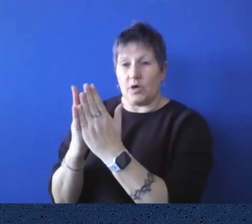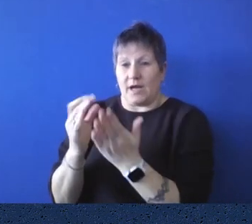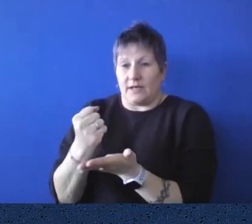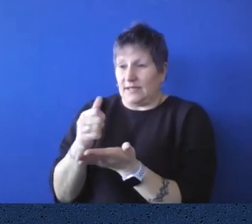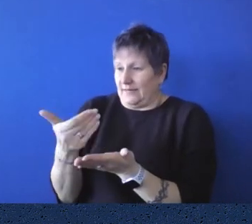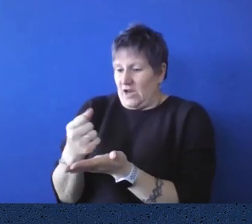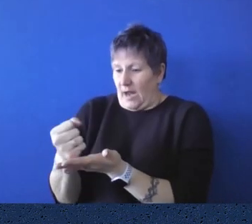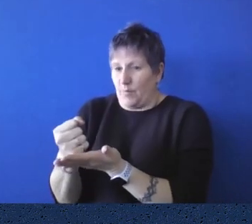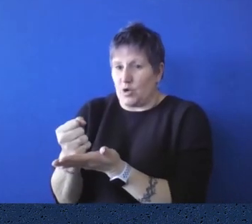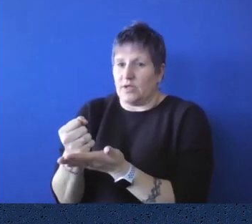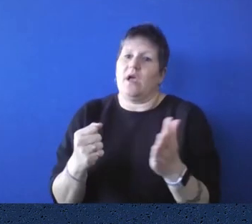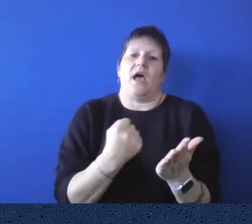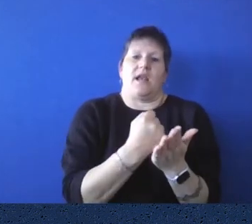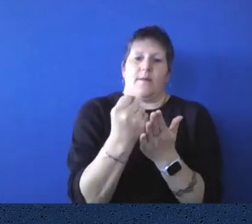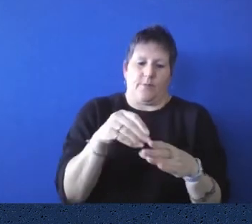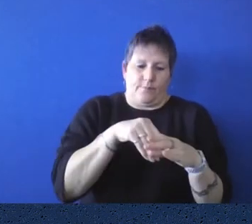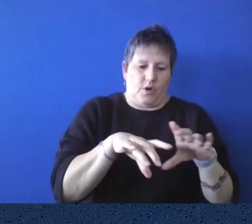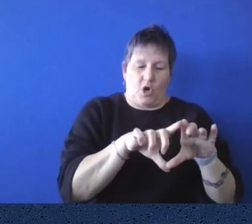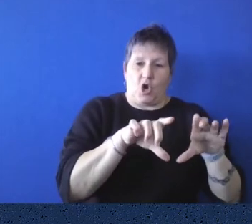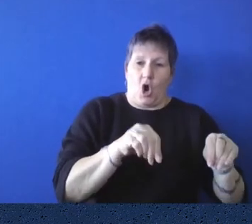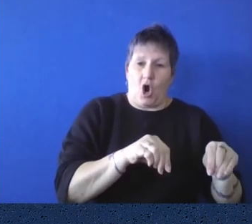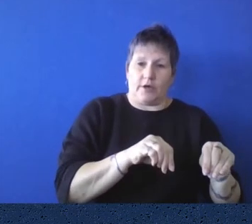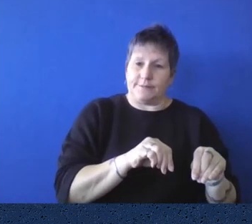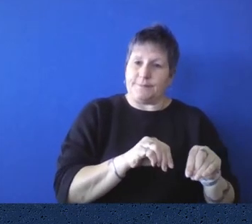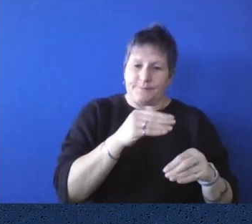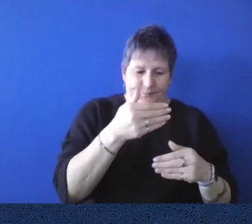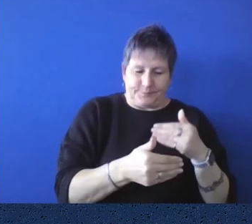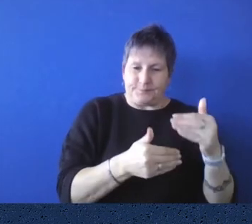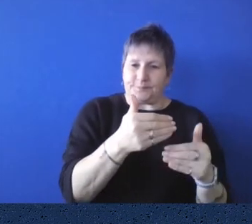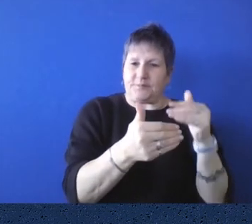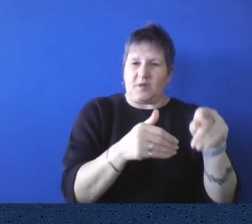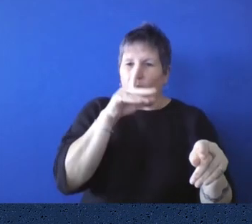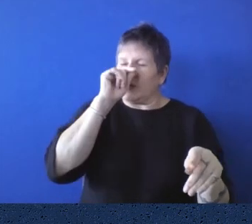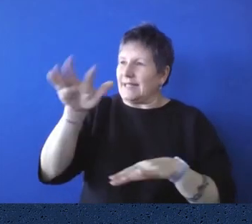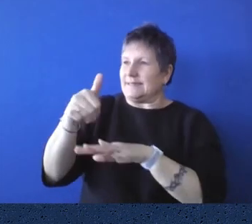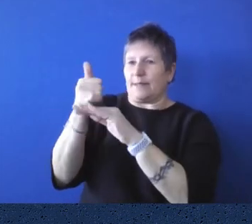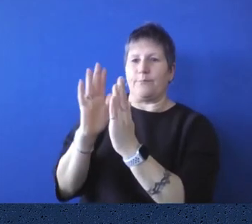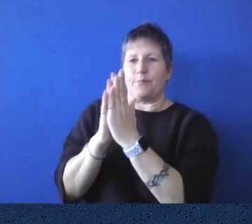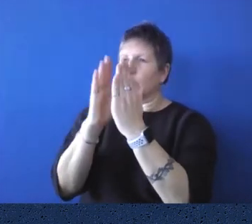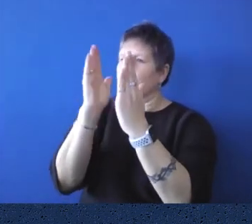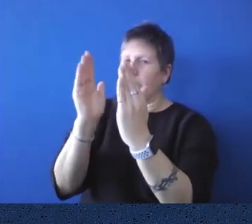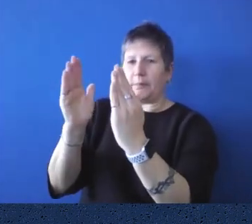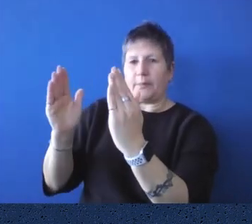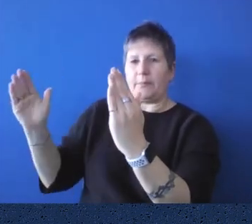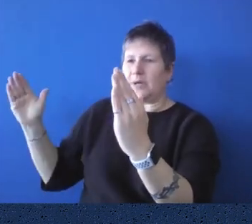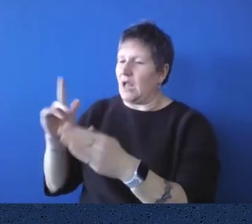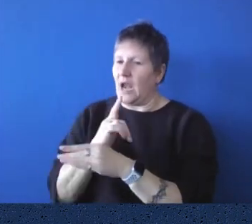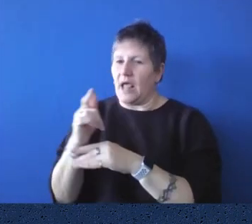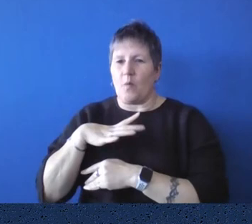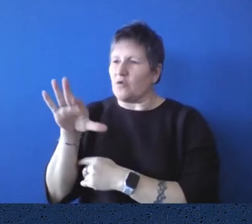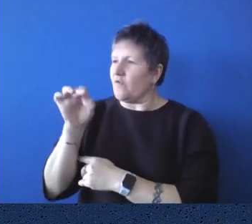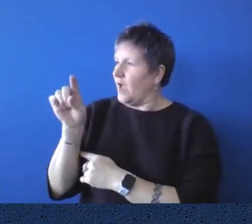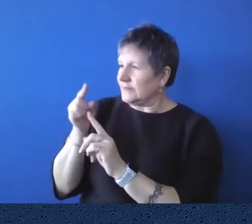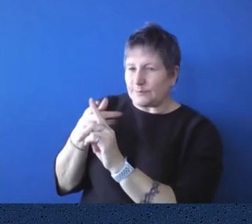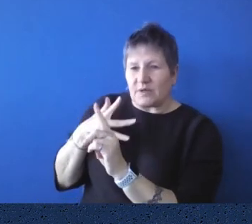that you could arrange it on a bookshelf in a logical order and retrieve it. So it